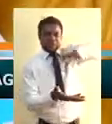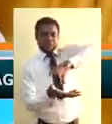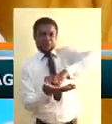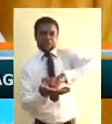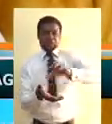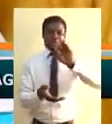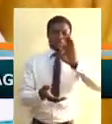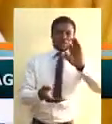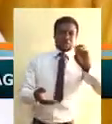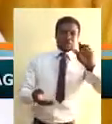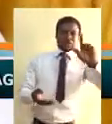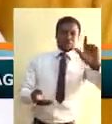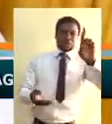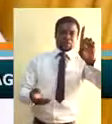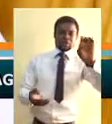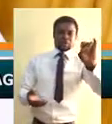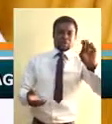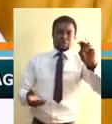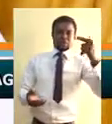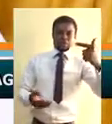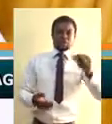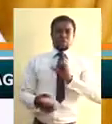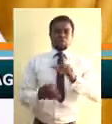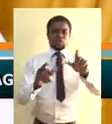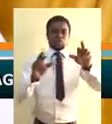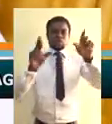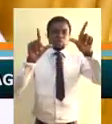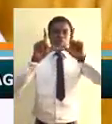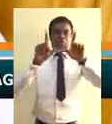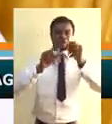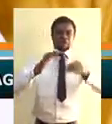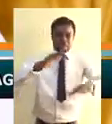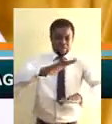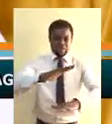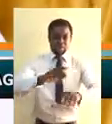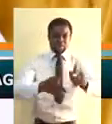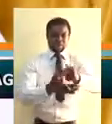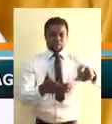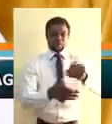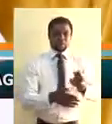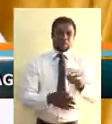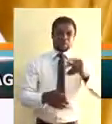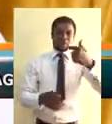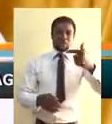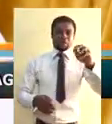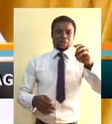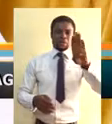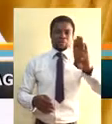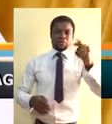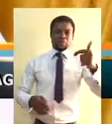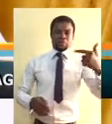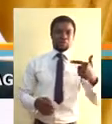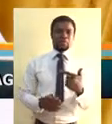to do. Now I'm going to measure the down part of the bag, because each bag should have